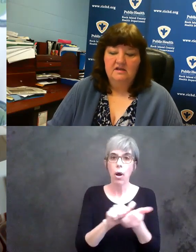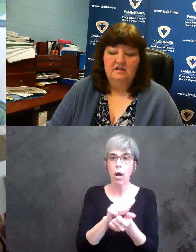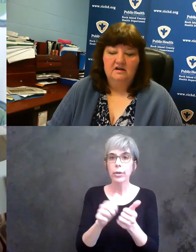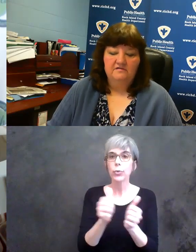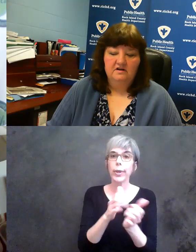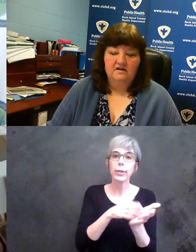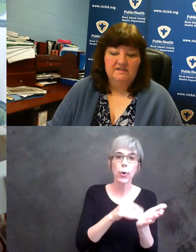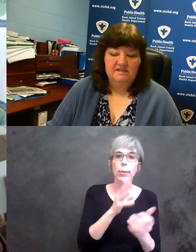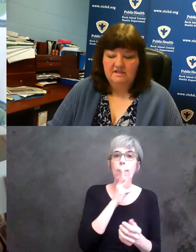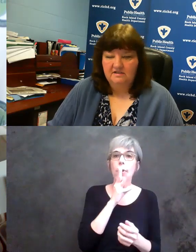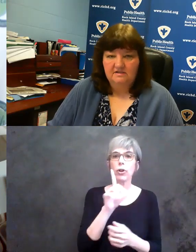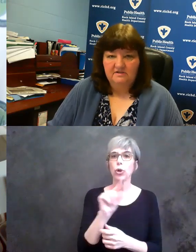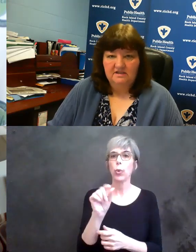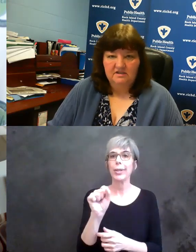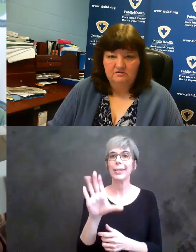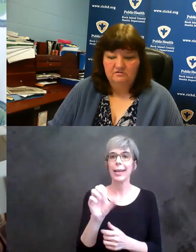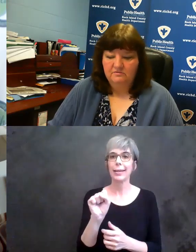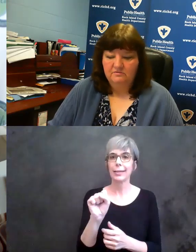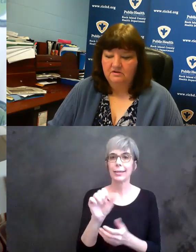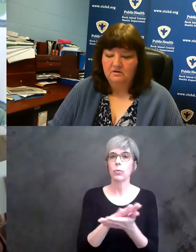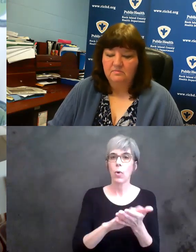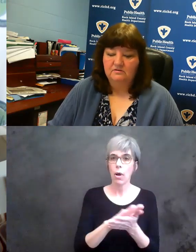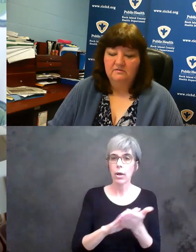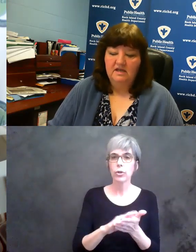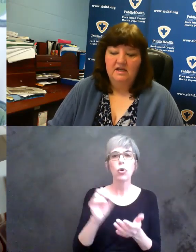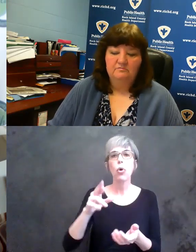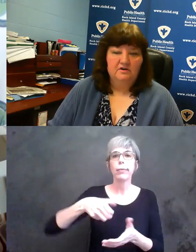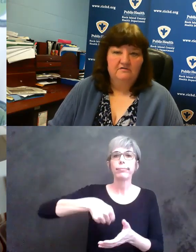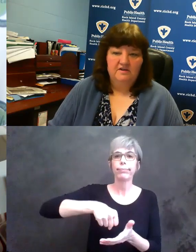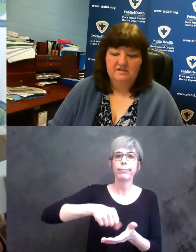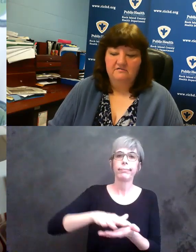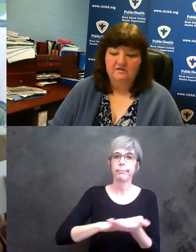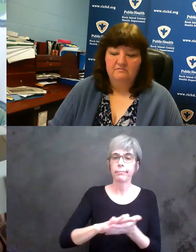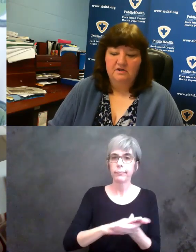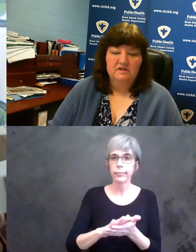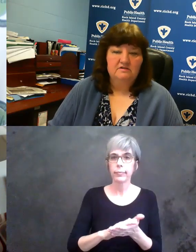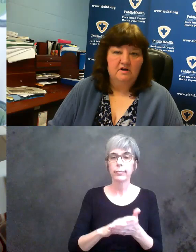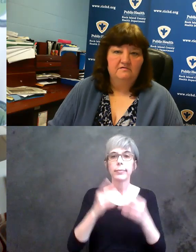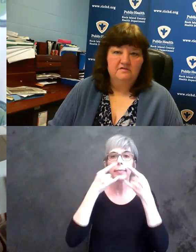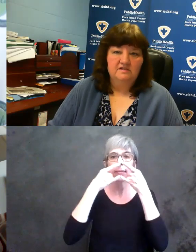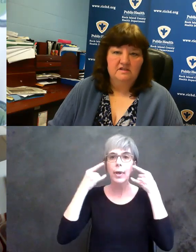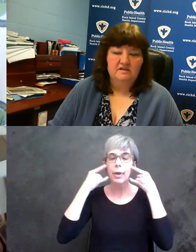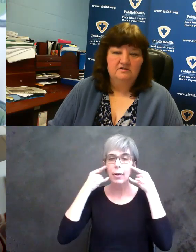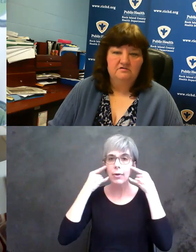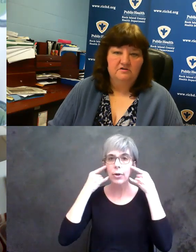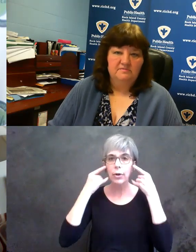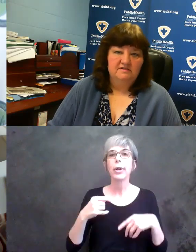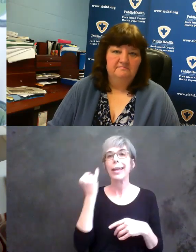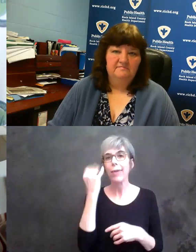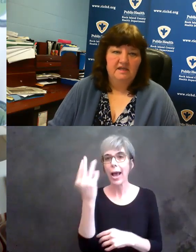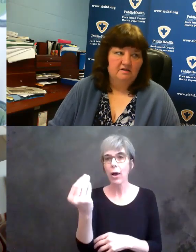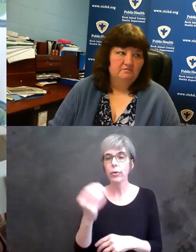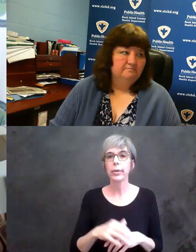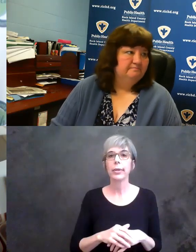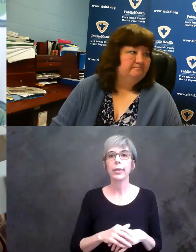hand sanitizer. Cover coughs and sneezes with a tissue or with your elbow, and wear a face covering when you must go out for those